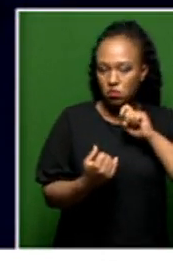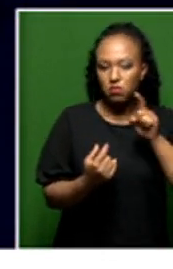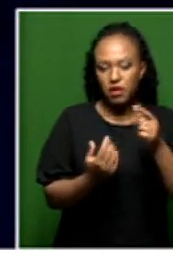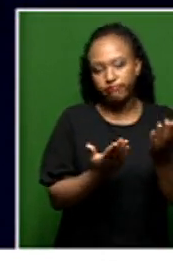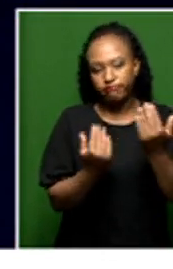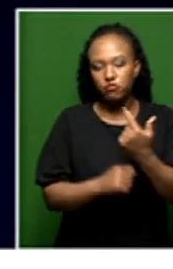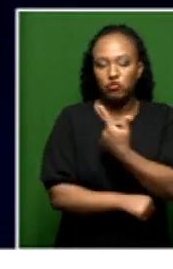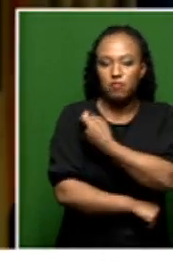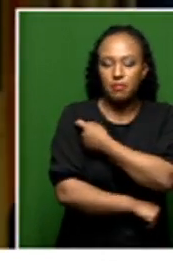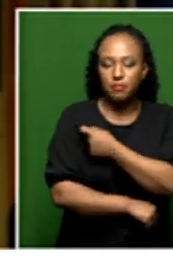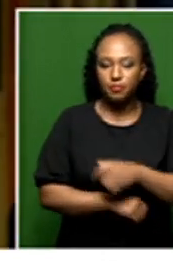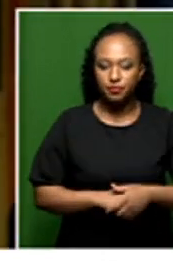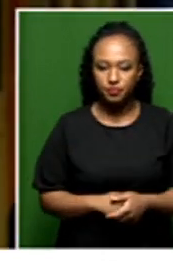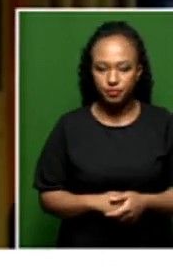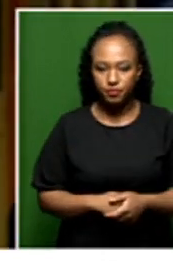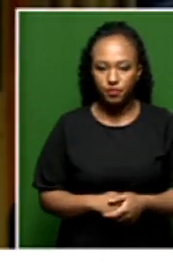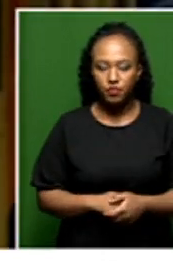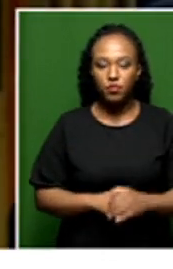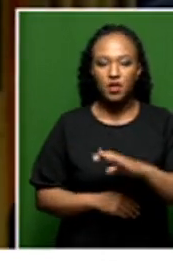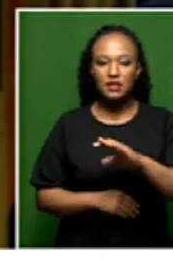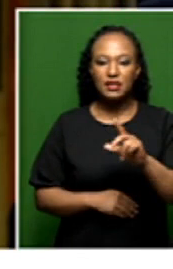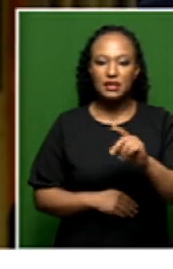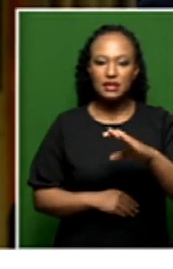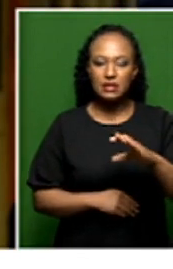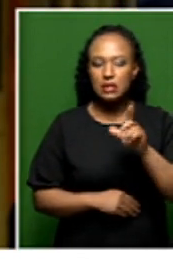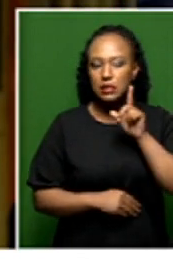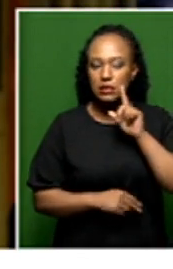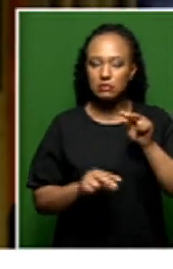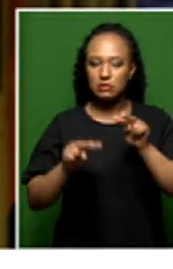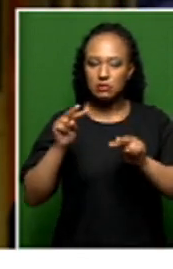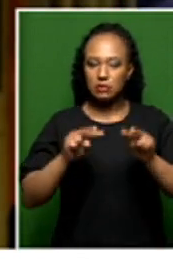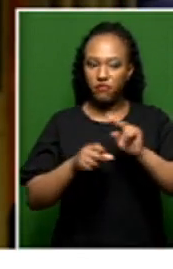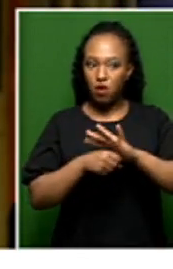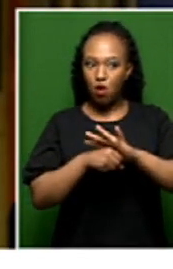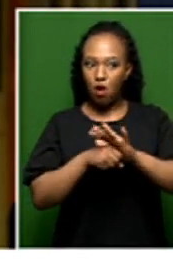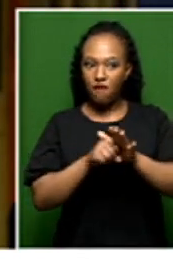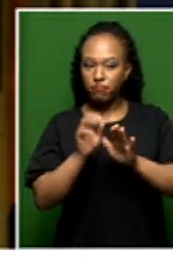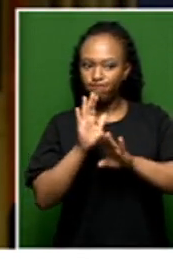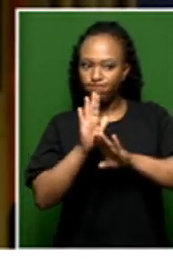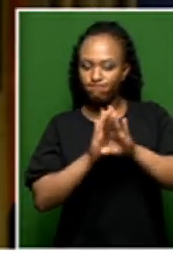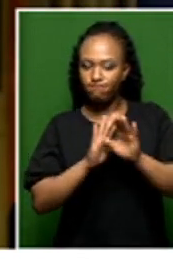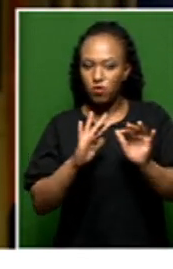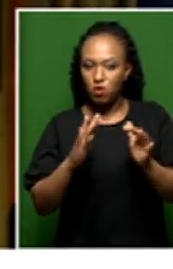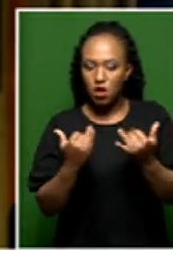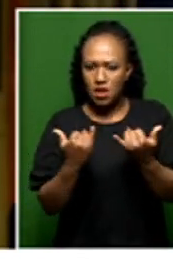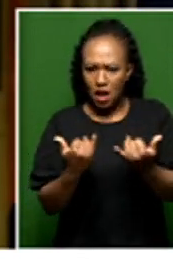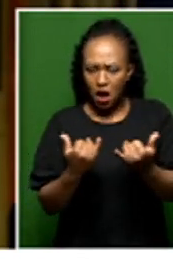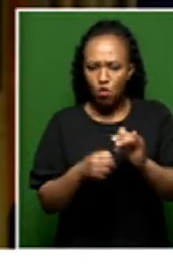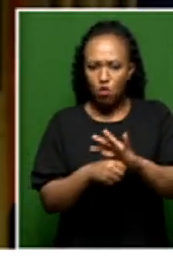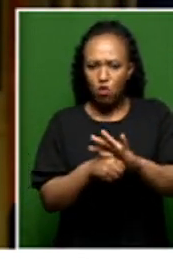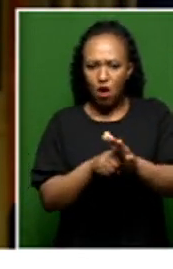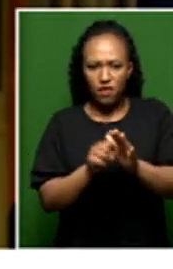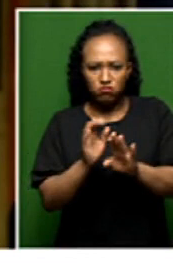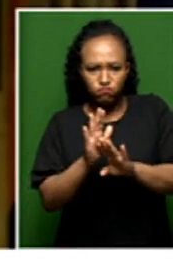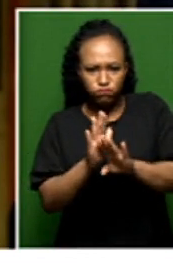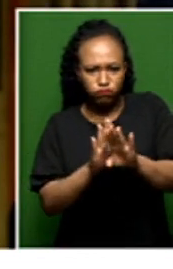populations. CDC is continuously monitoring the state of the pandemic, and our current surveillance shows a rise in cases over